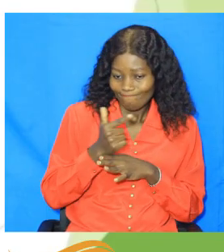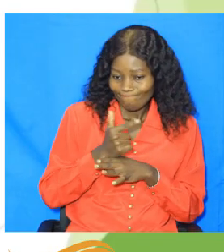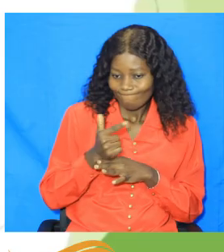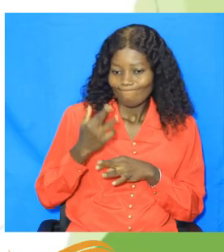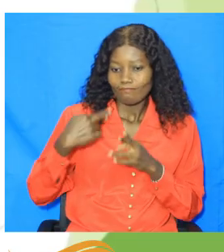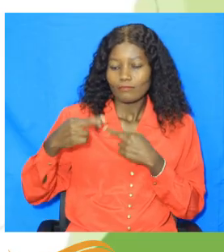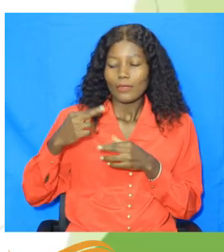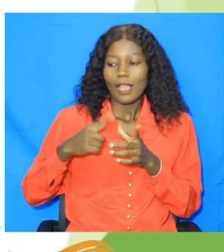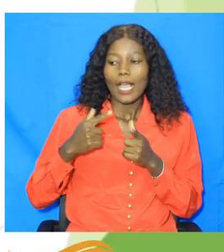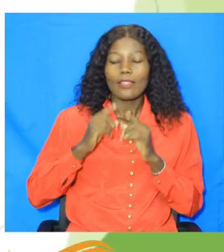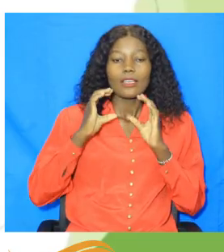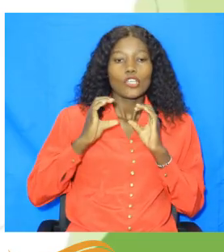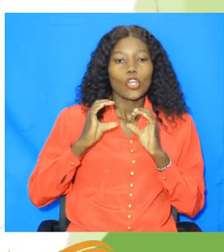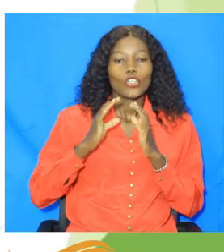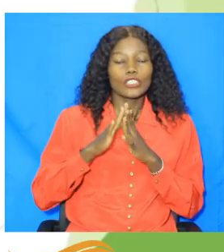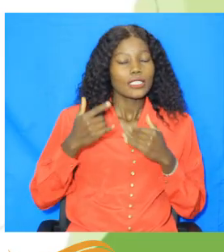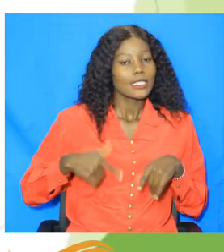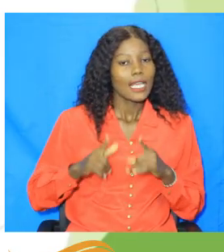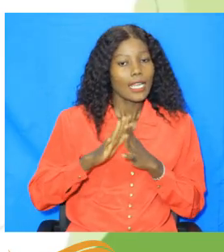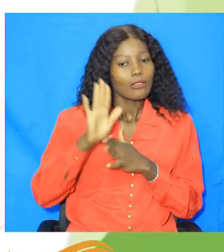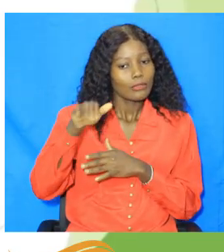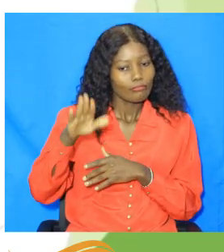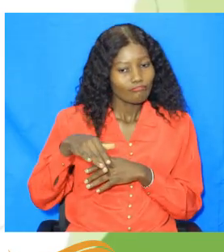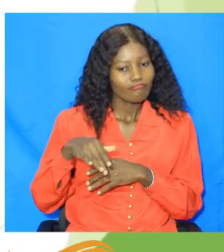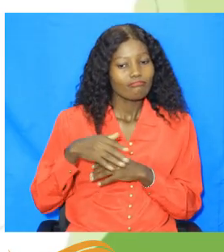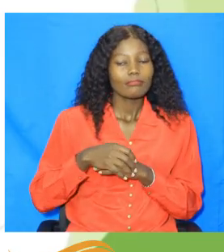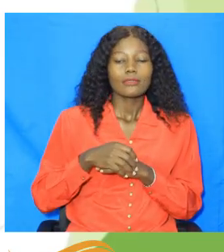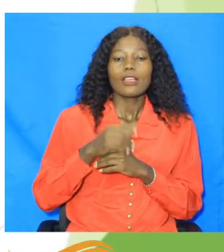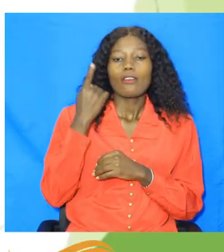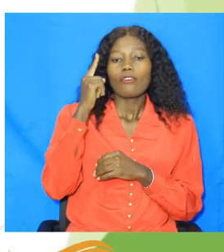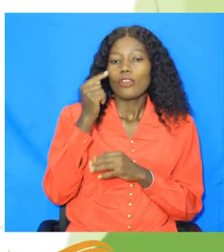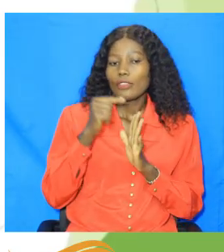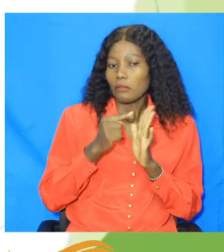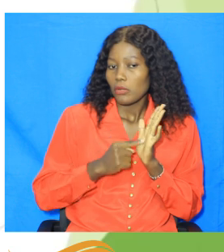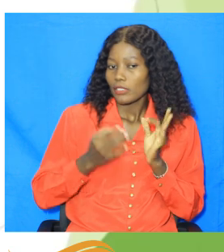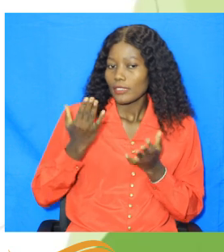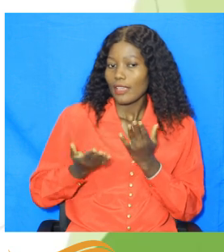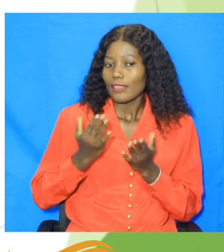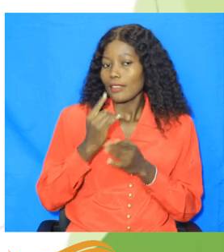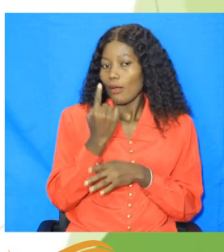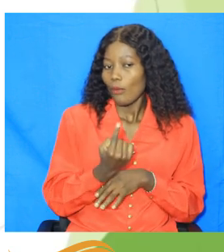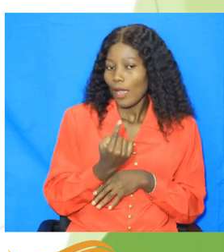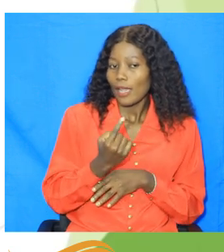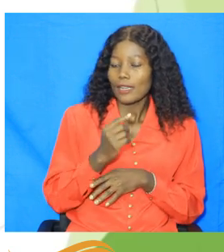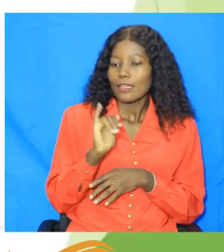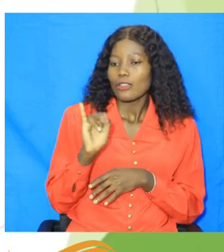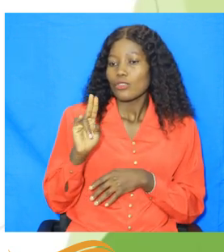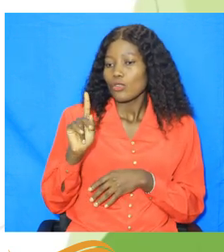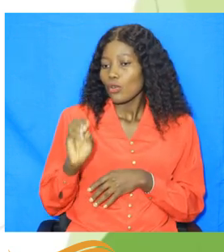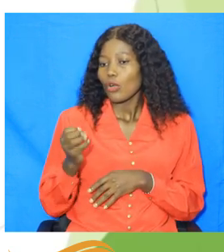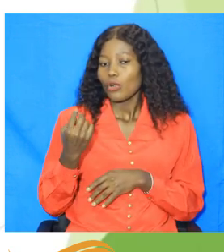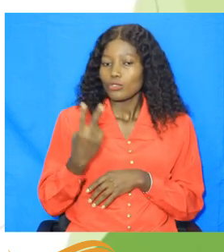the coach is allowed to signal for the point they want, either a 1 point, which is a Yuko, 2 point Wazari, or 3 points